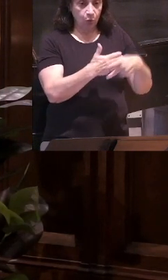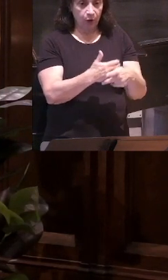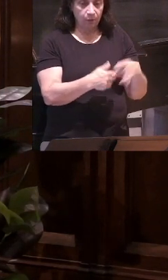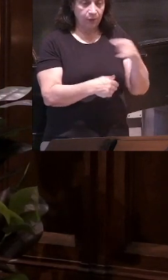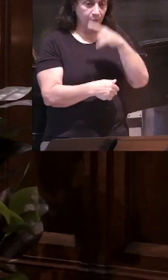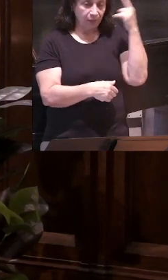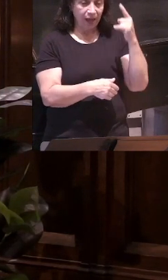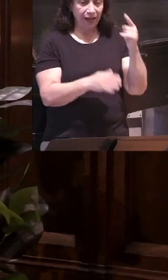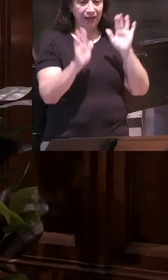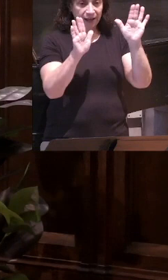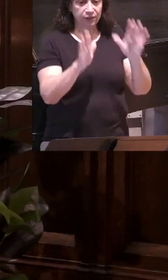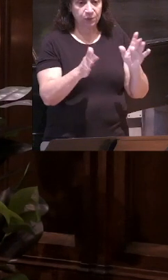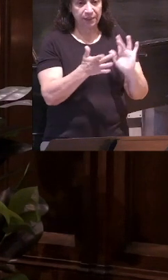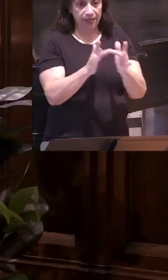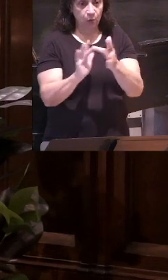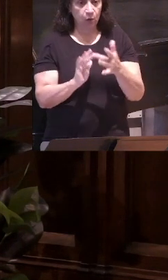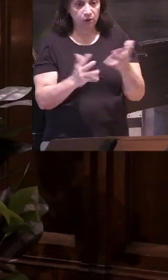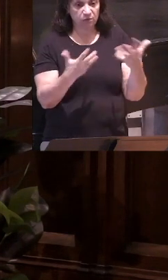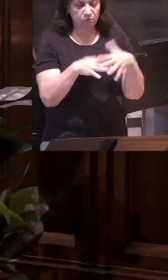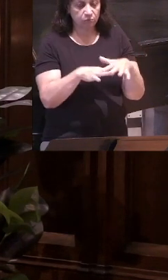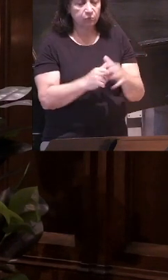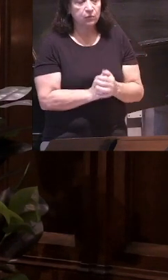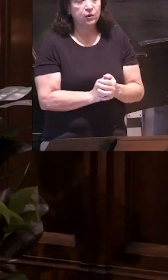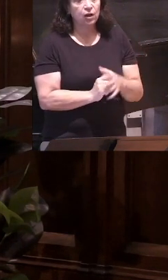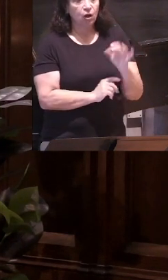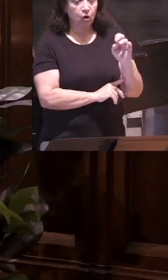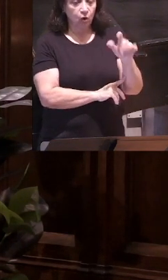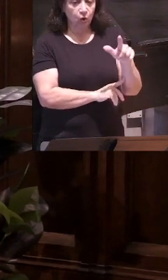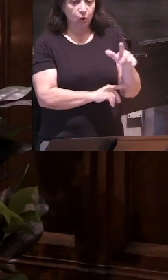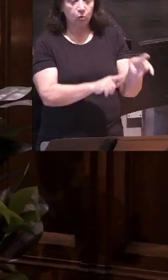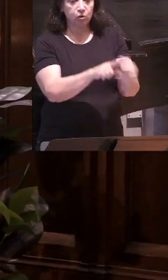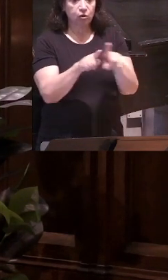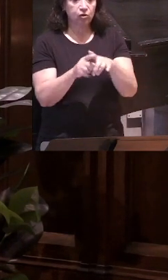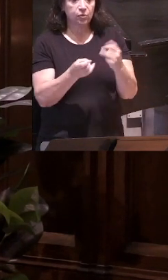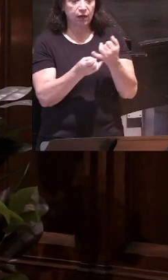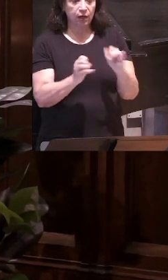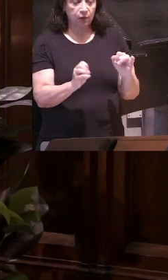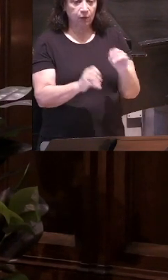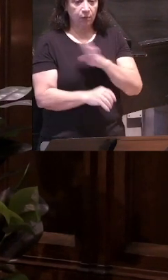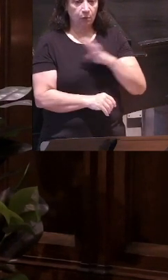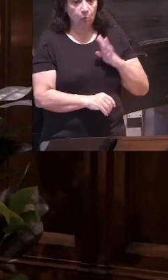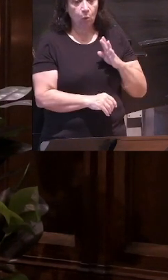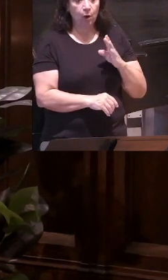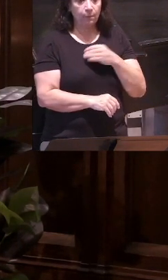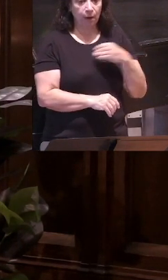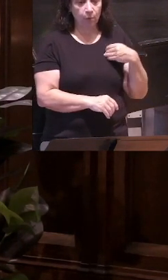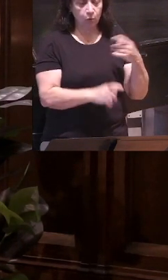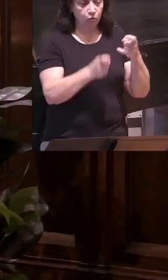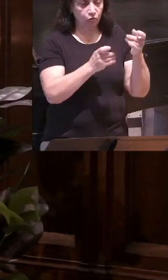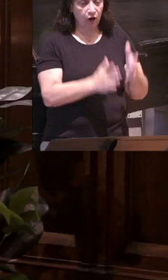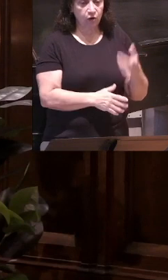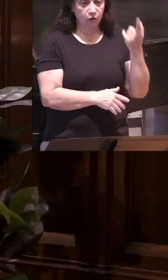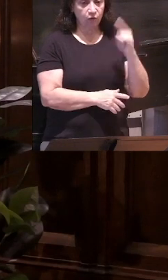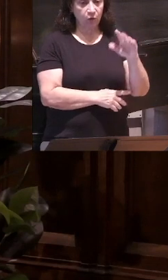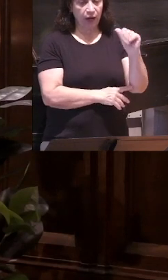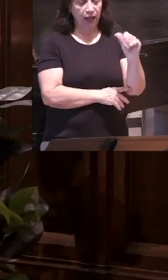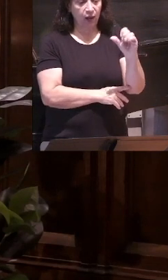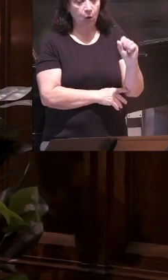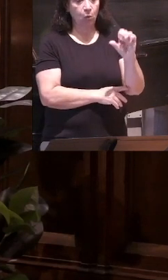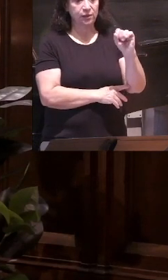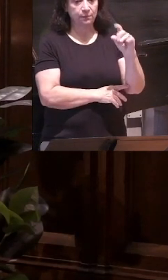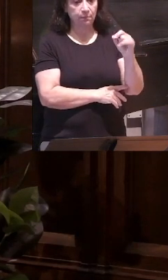Excellence Network. Earl was also an independent board member, director for A.O.